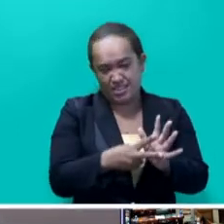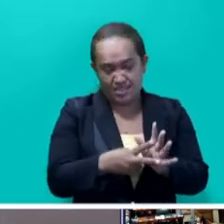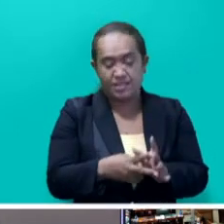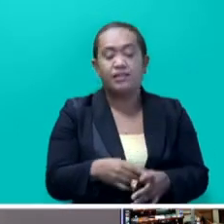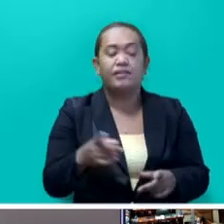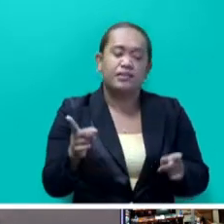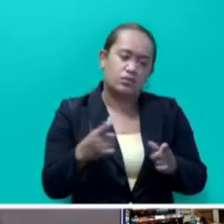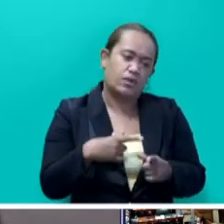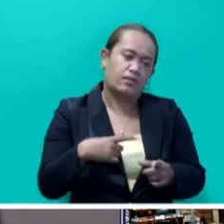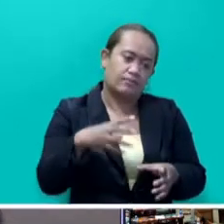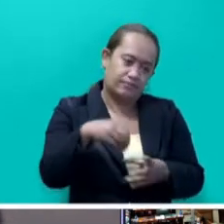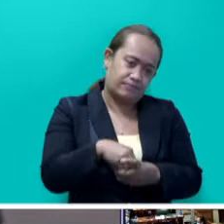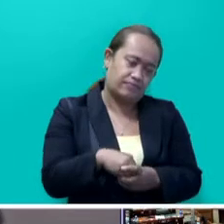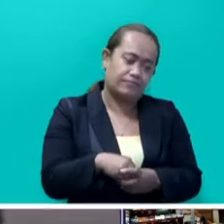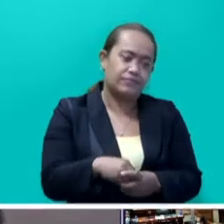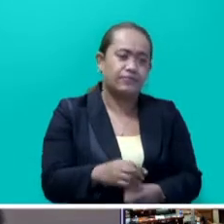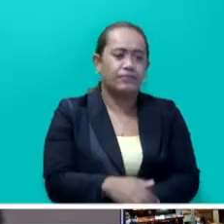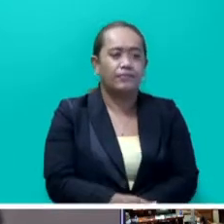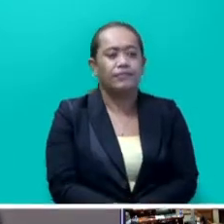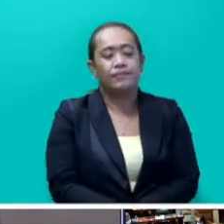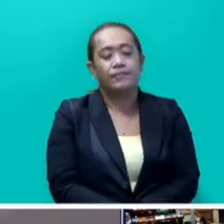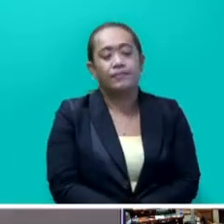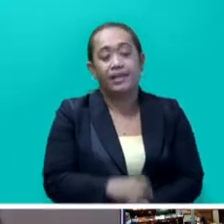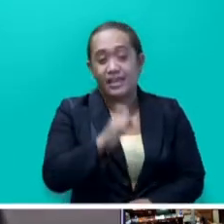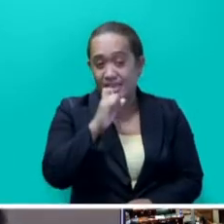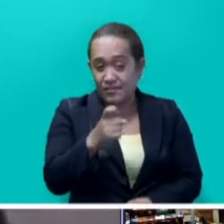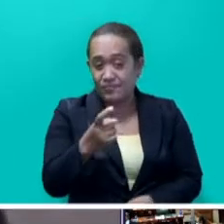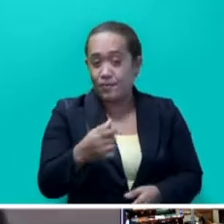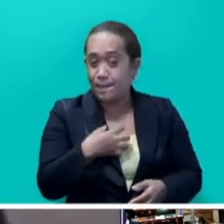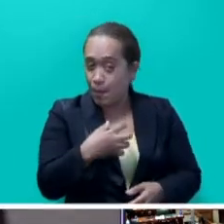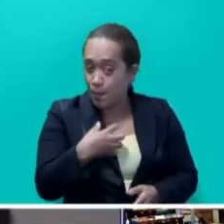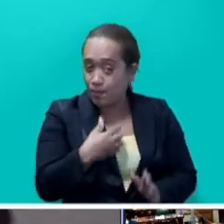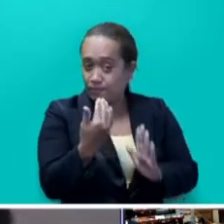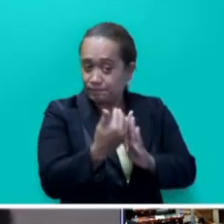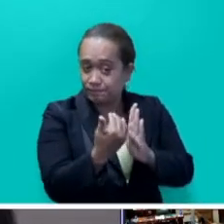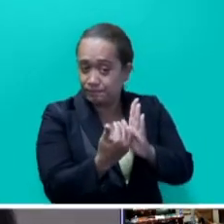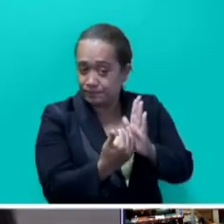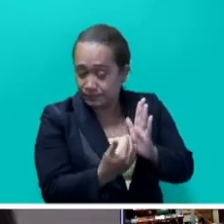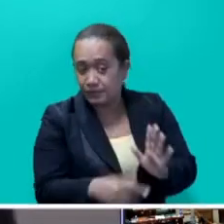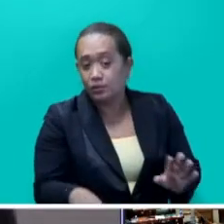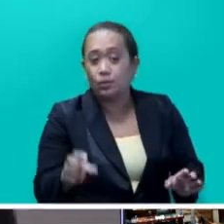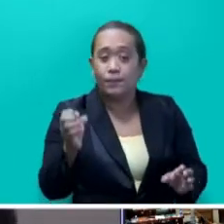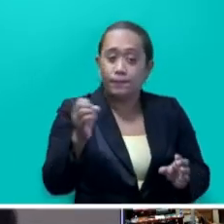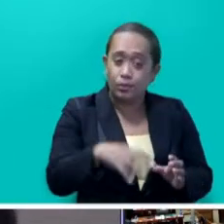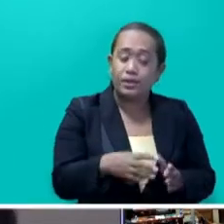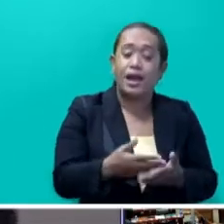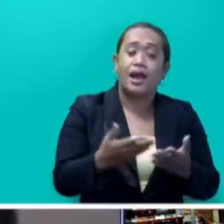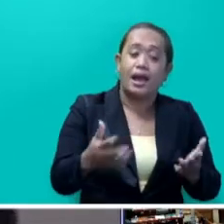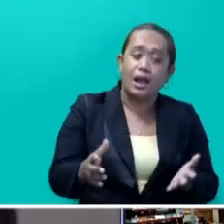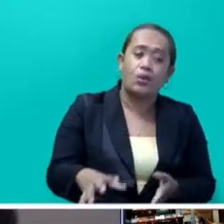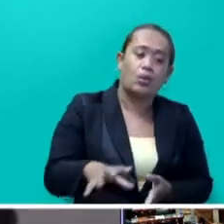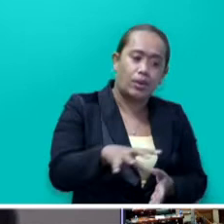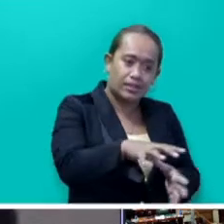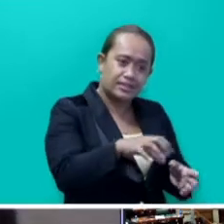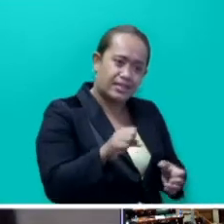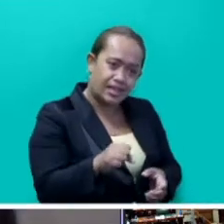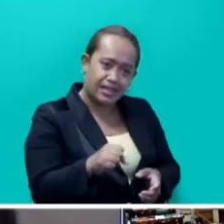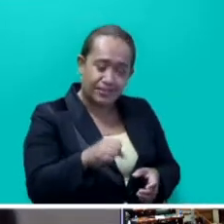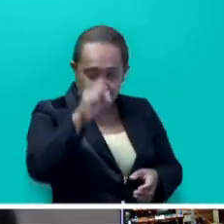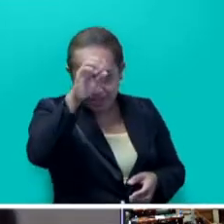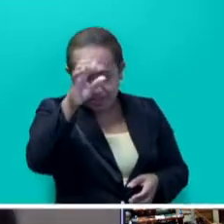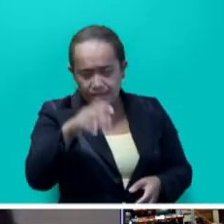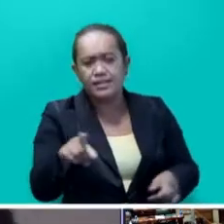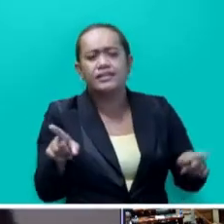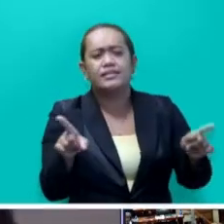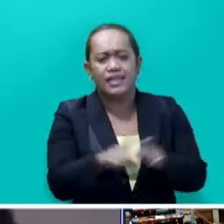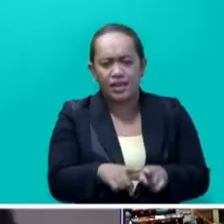field. If there are extra measures that have been put in place with respect to seizure of taxis, these are deterrents. A